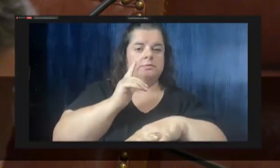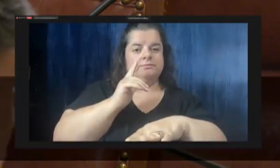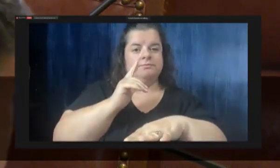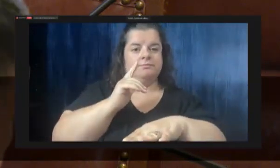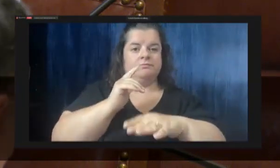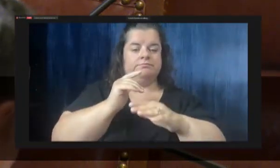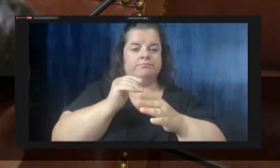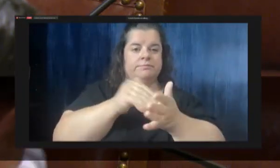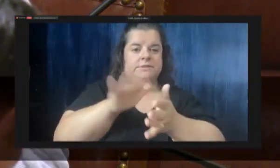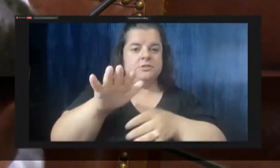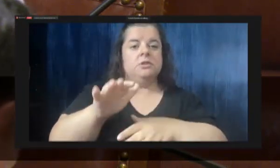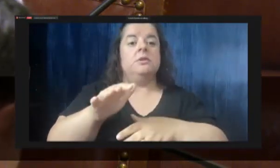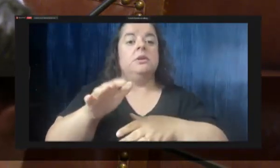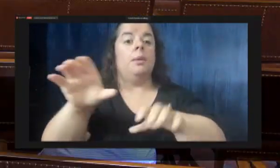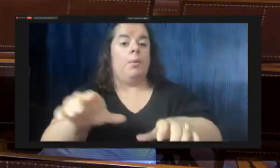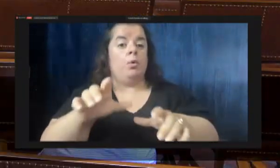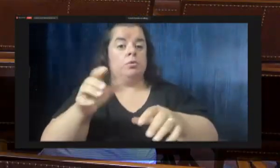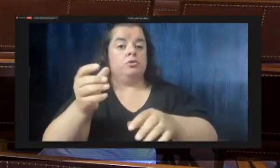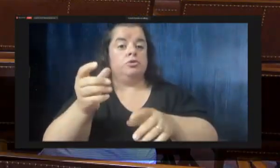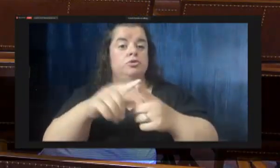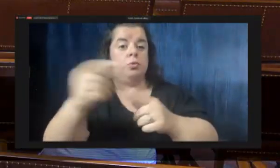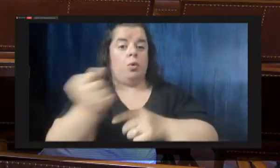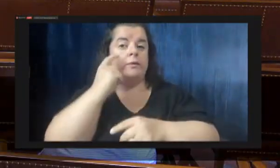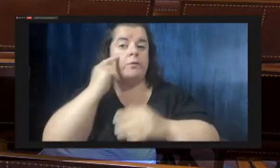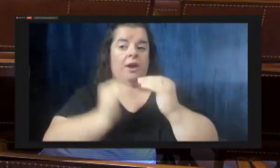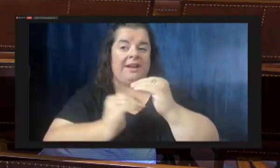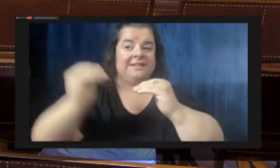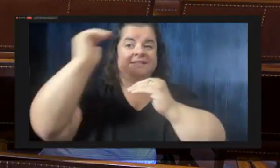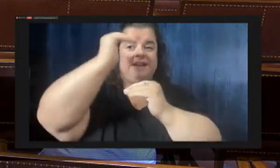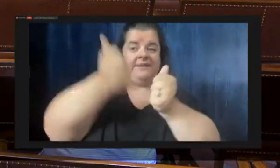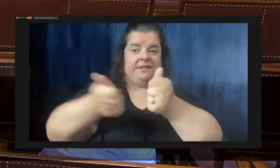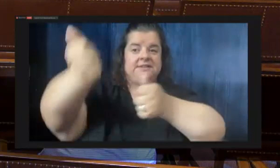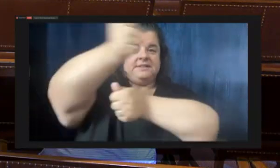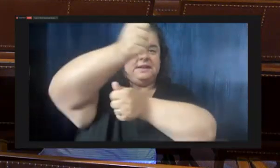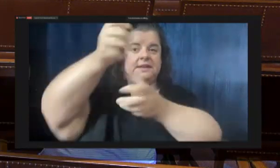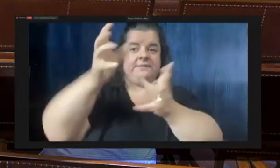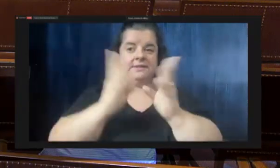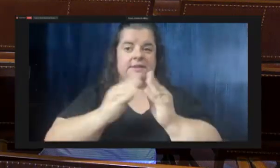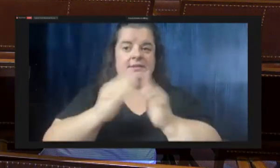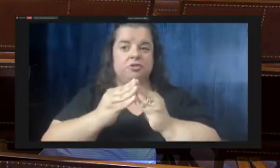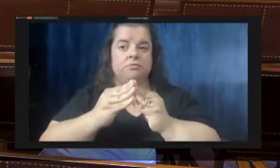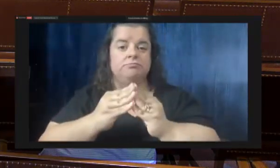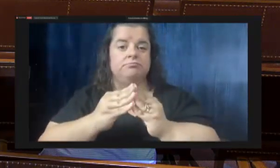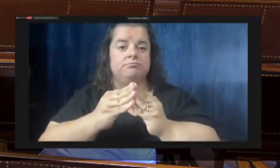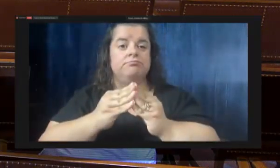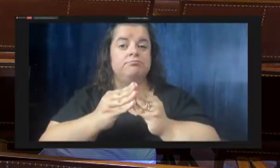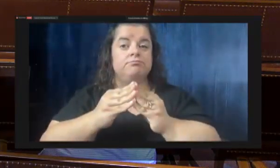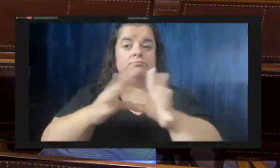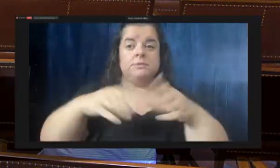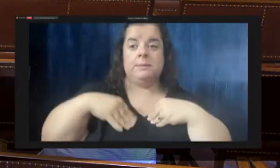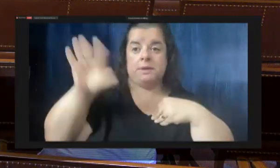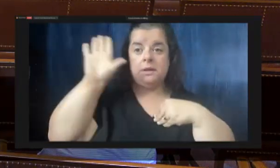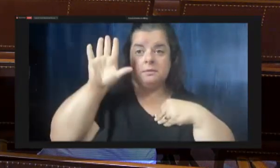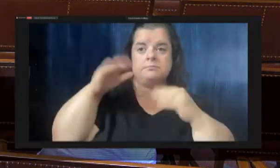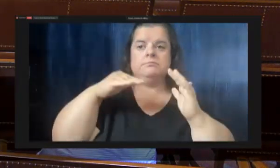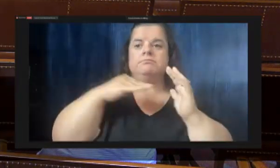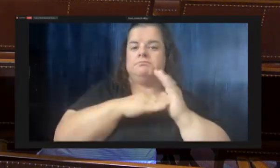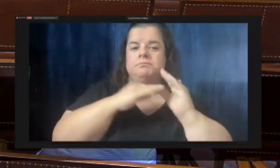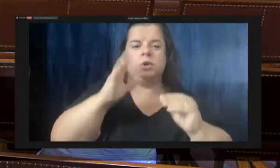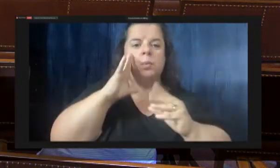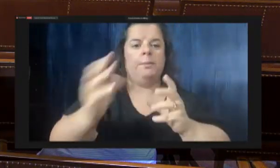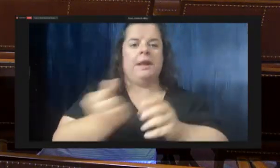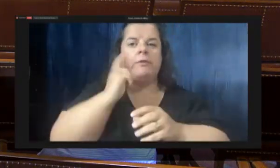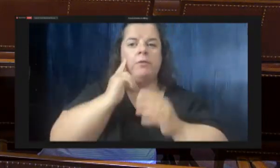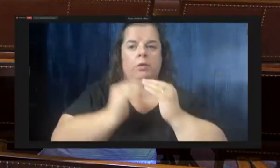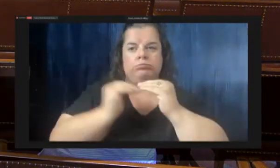grievance. Motion hold for executive session, please. Second. All those in favor say aye. Aye. Any opposed? Bill be held for executive session.